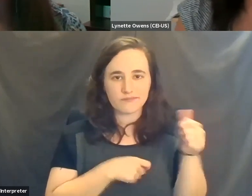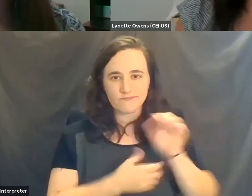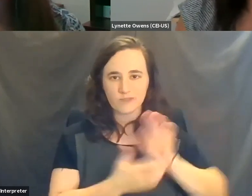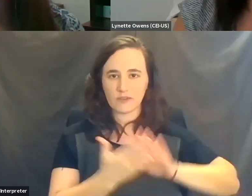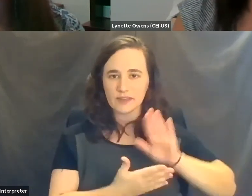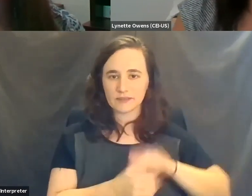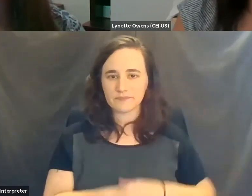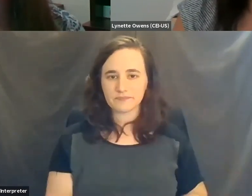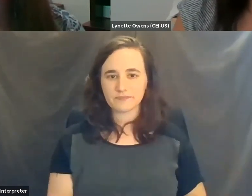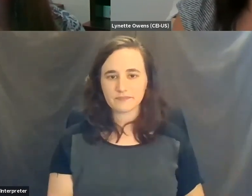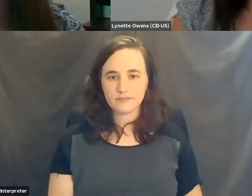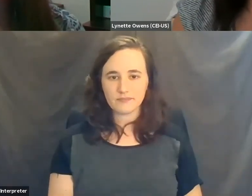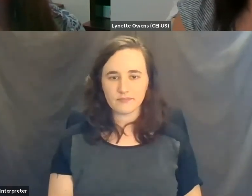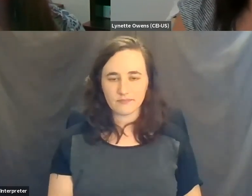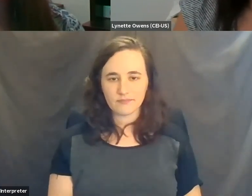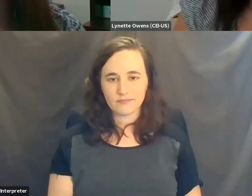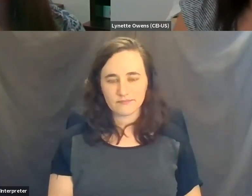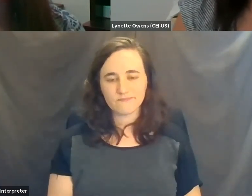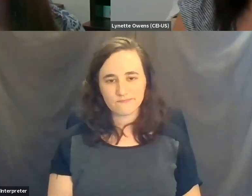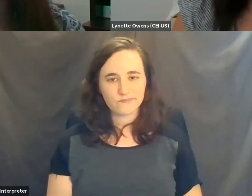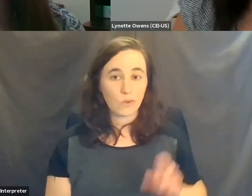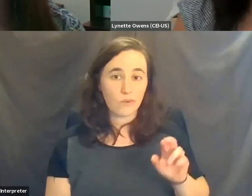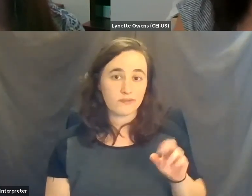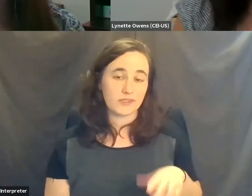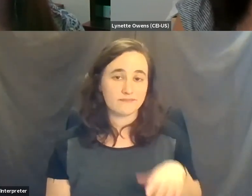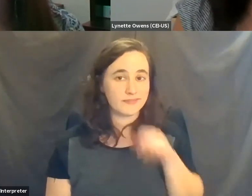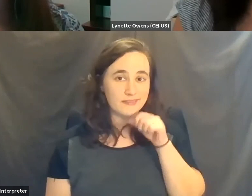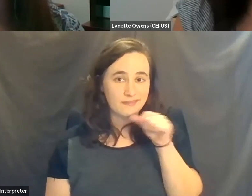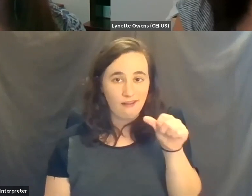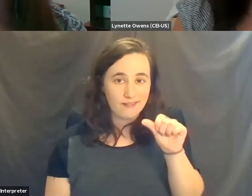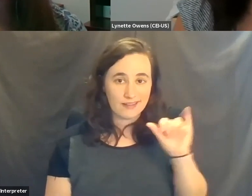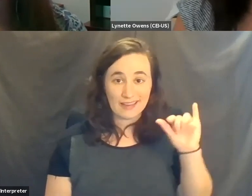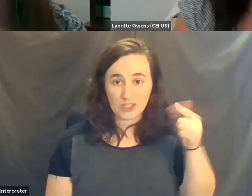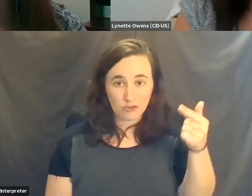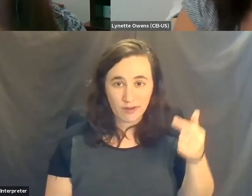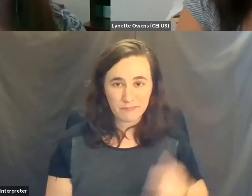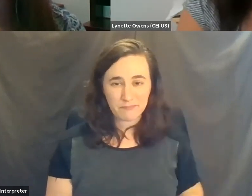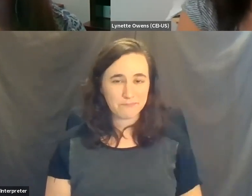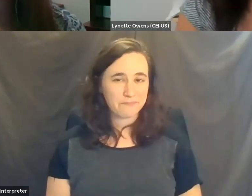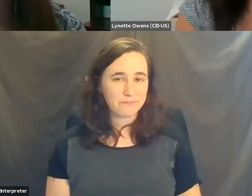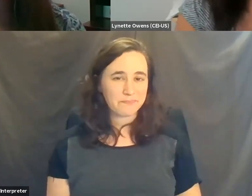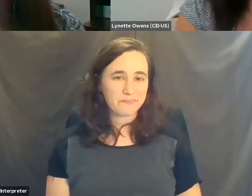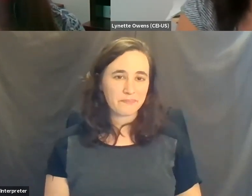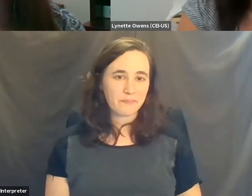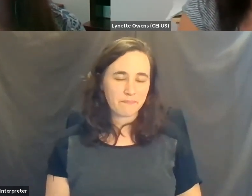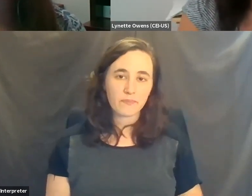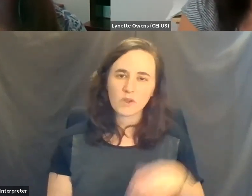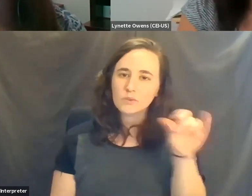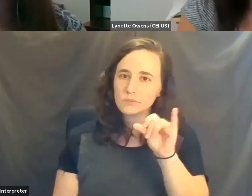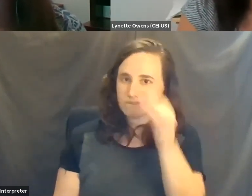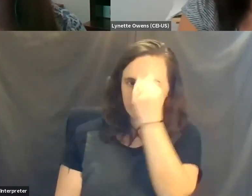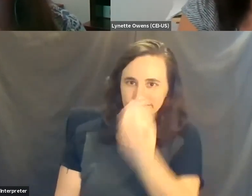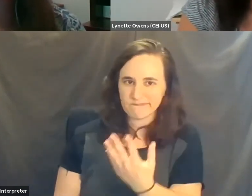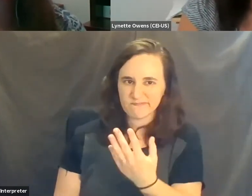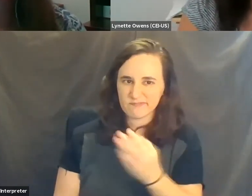Yeah. or Instagram. Yeah. So say, to that point, yeah, even when your students are in